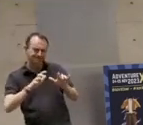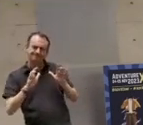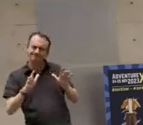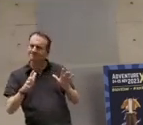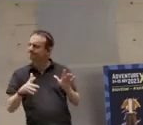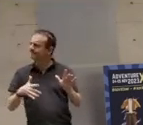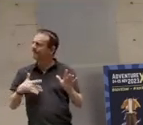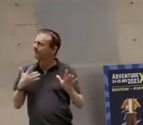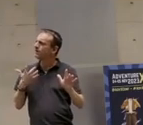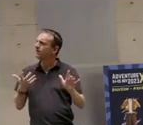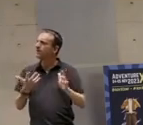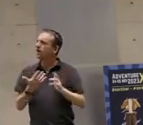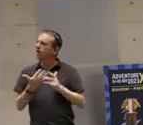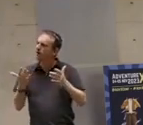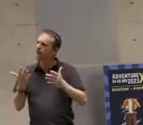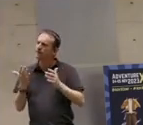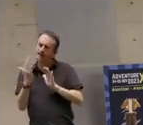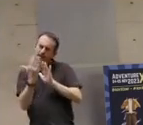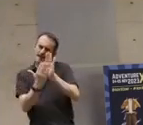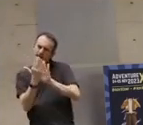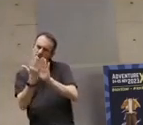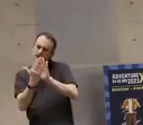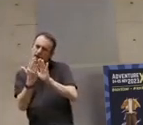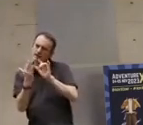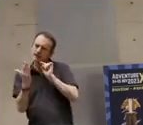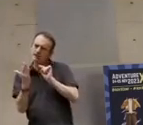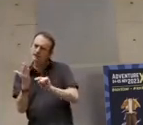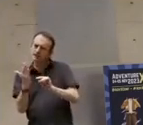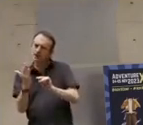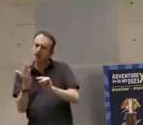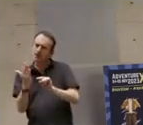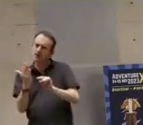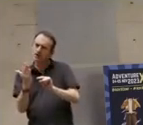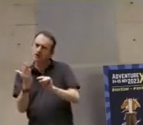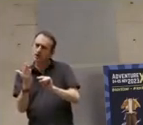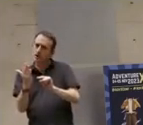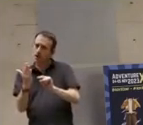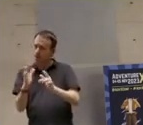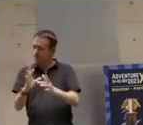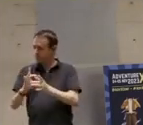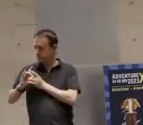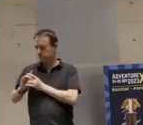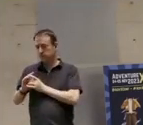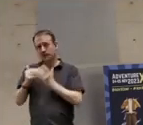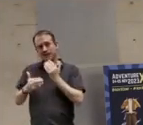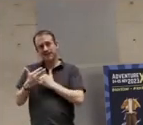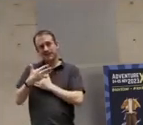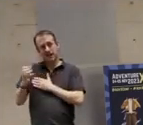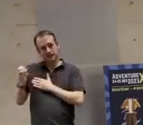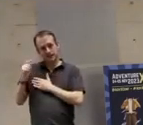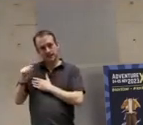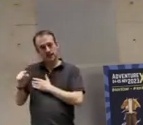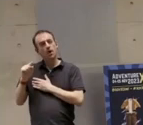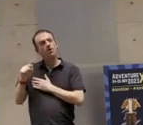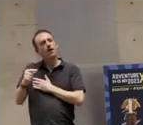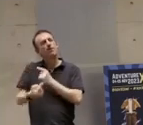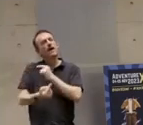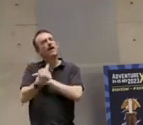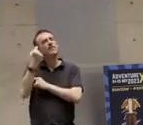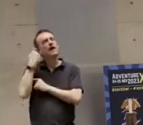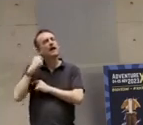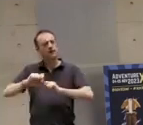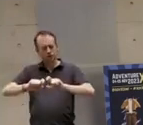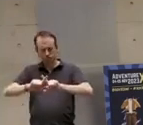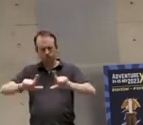you know, so much of the interface comes forward from the 1990s when we had low resolution screens.